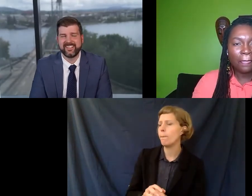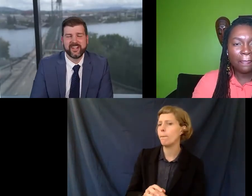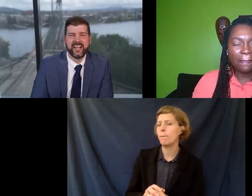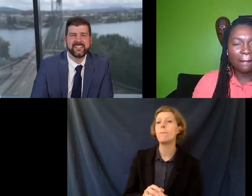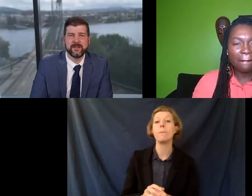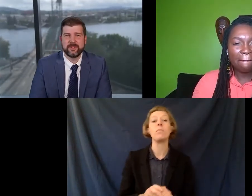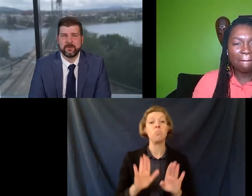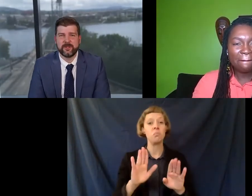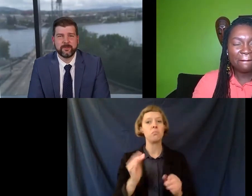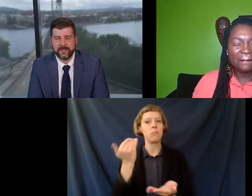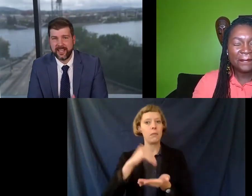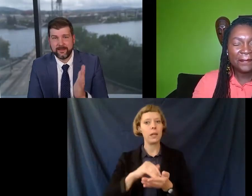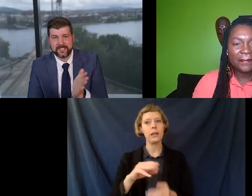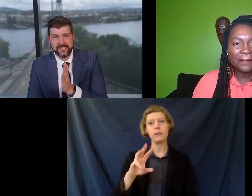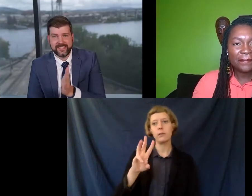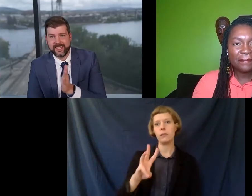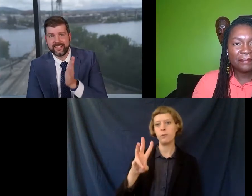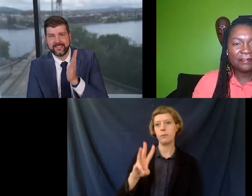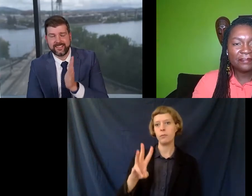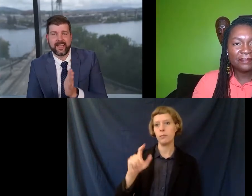Mike, slow down and say it again. Thank you.